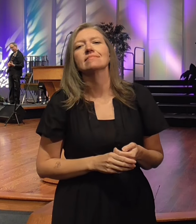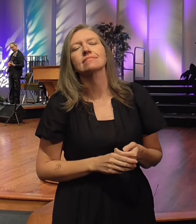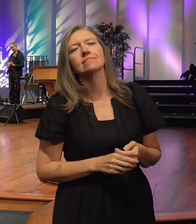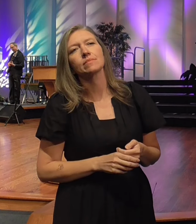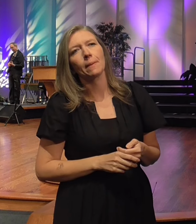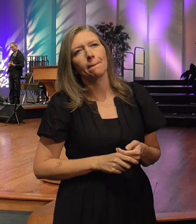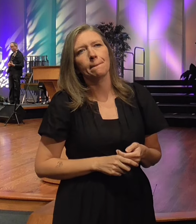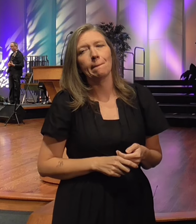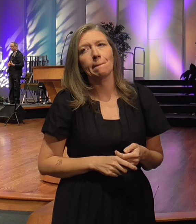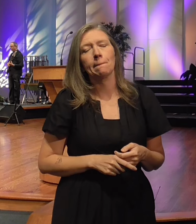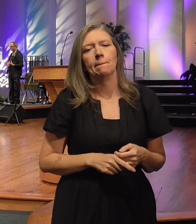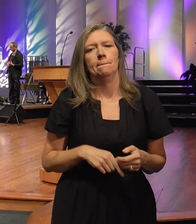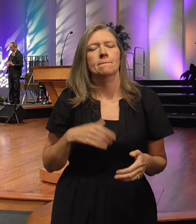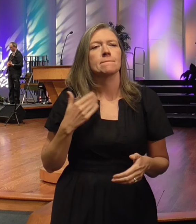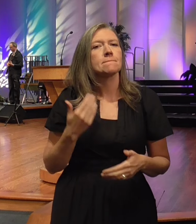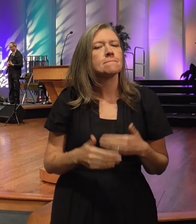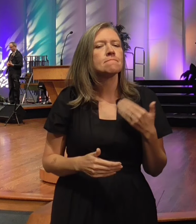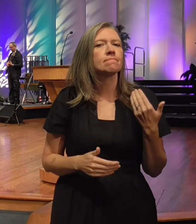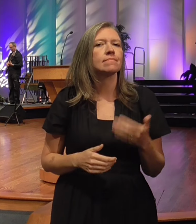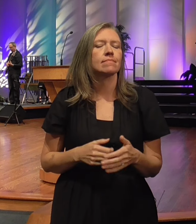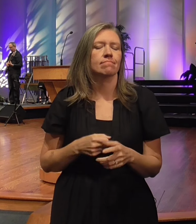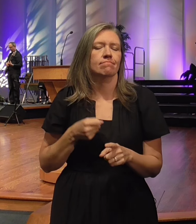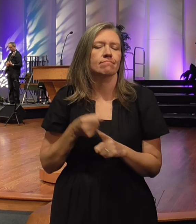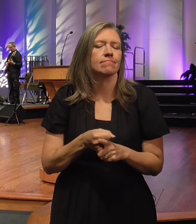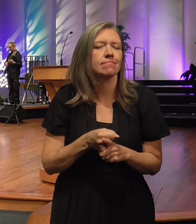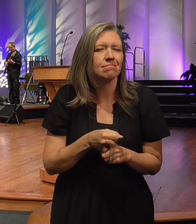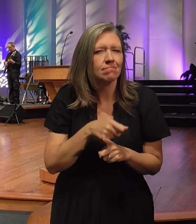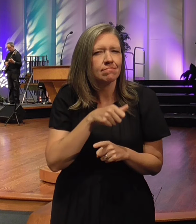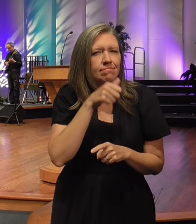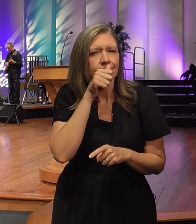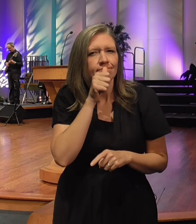so blessed. Can you feel it? Feel it?